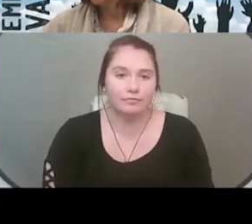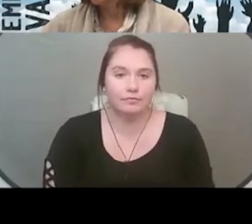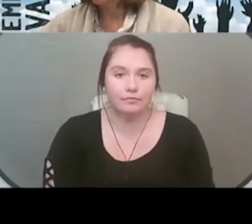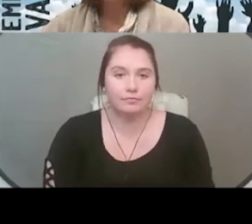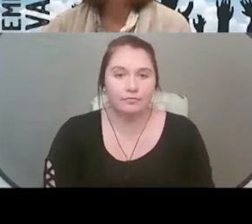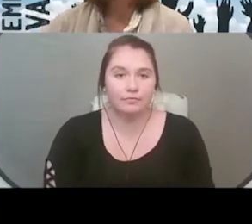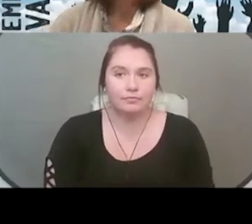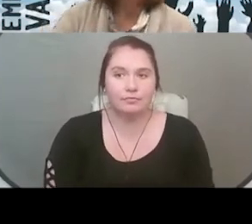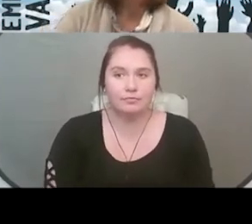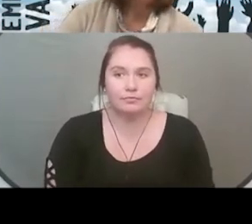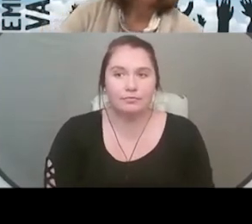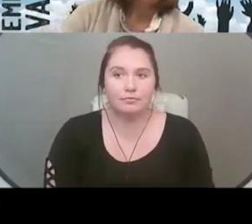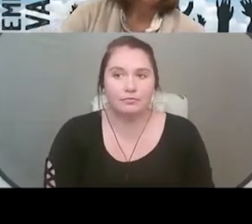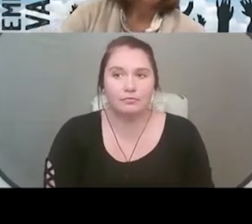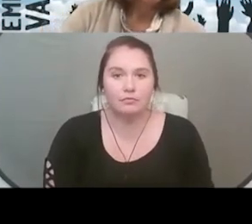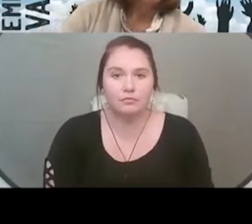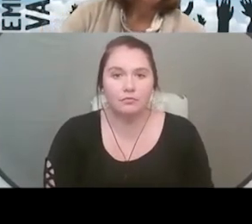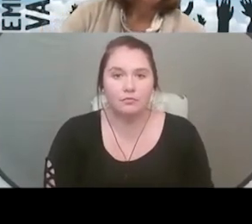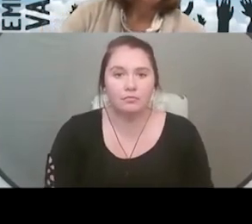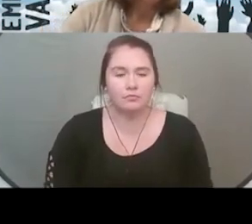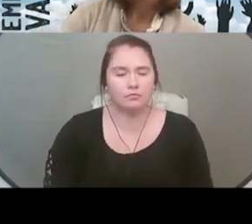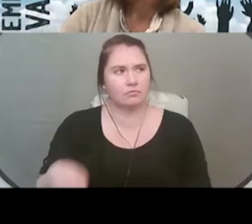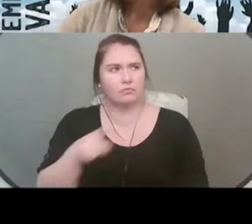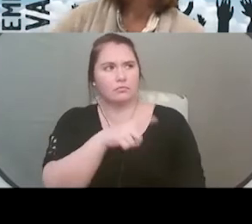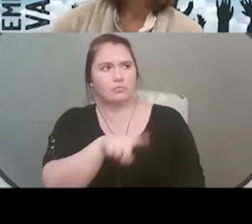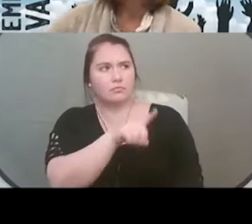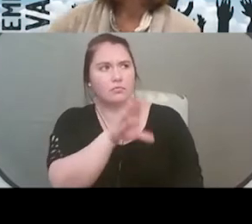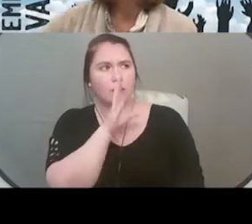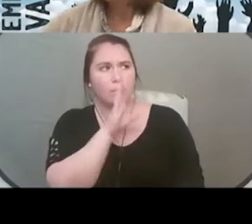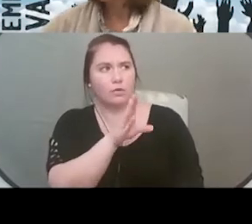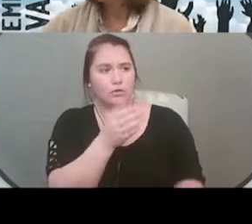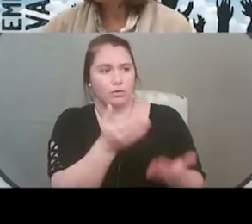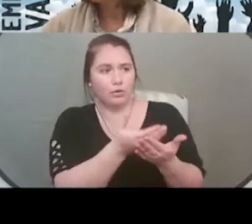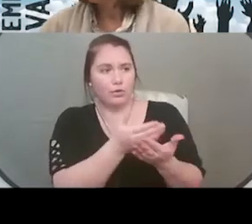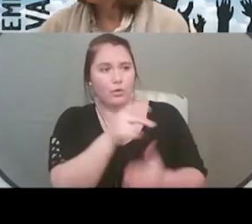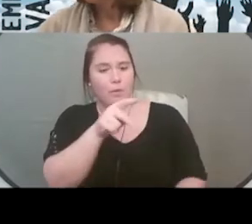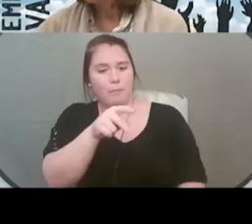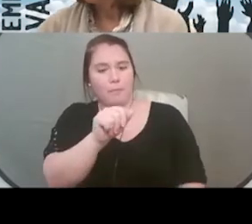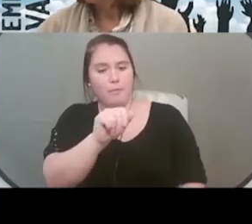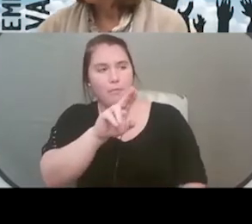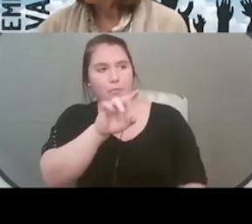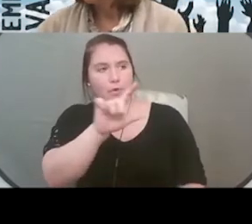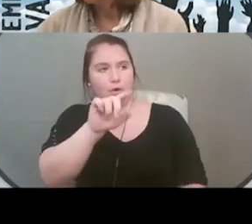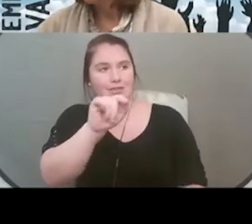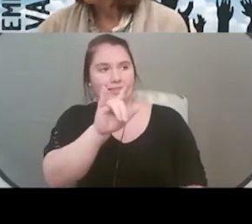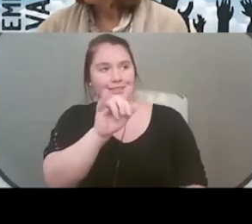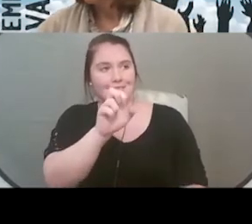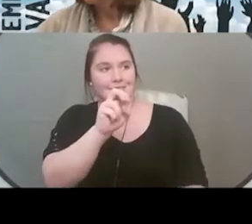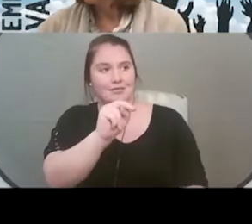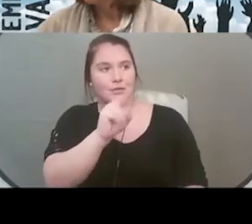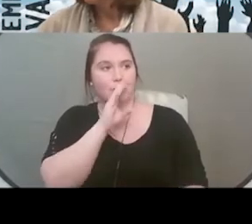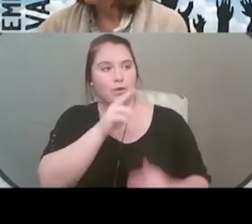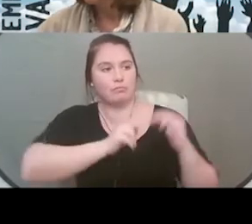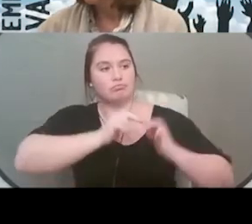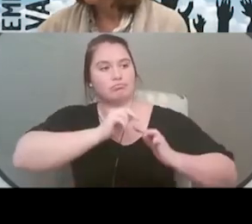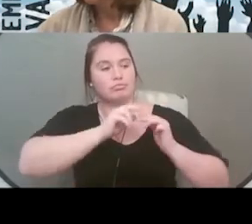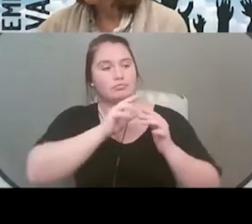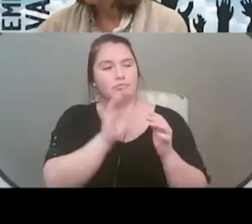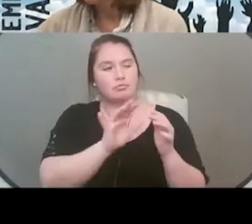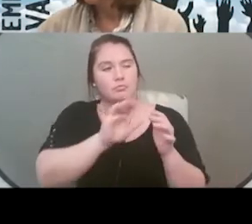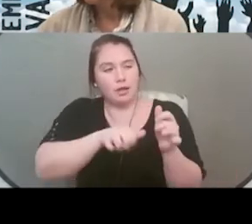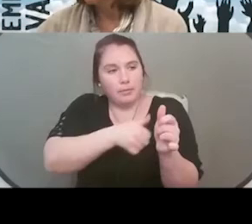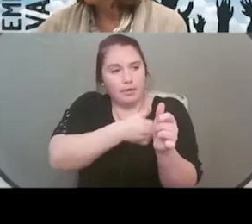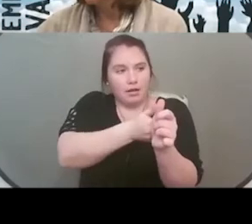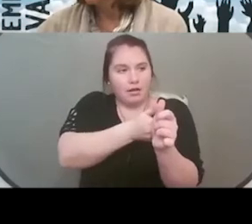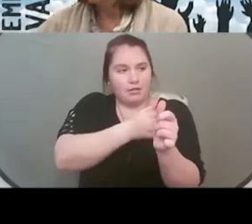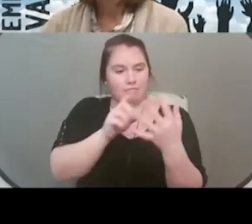Okay. And they're going to build their new Paul Tyson kind of behind, according to the third